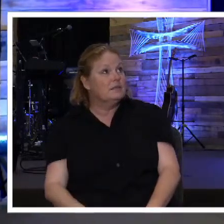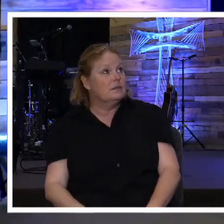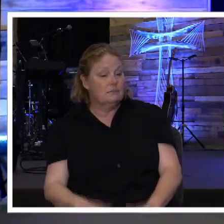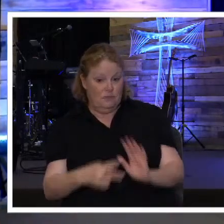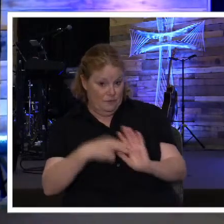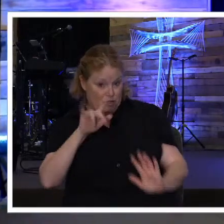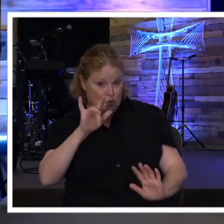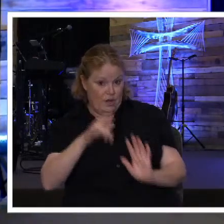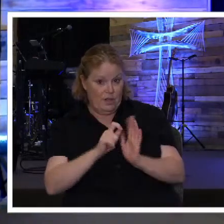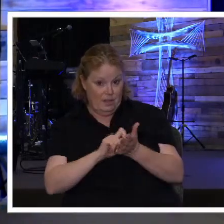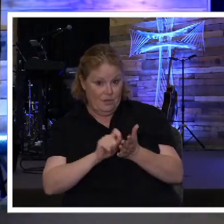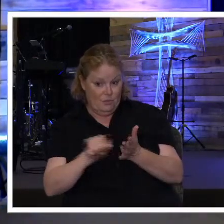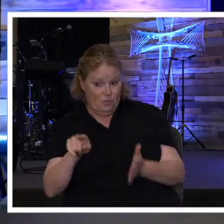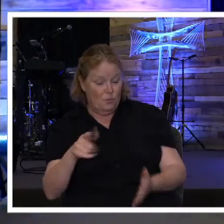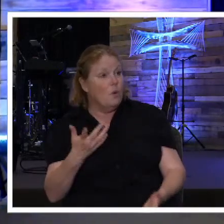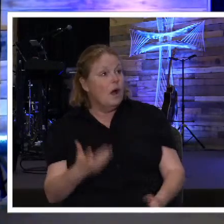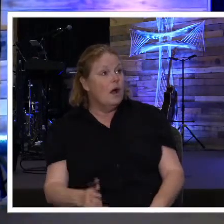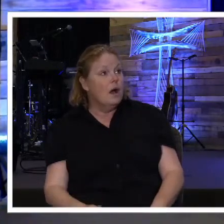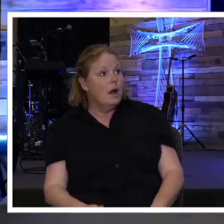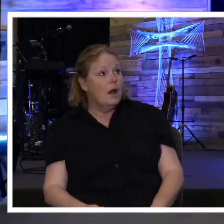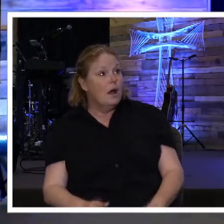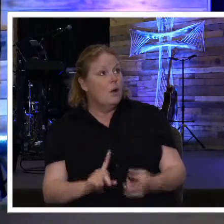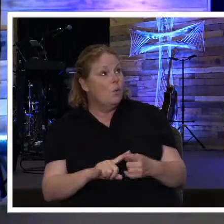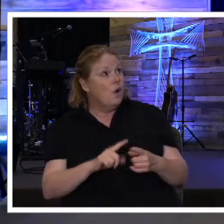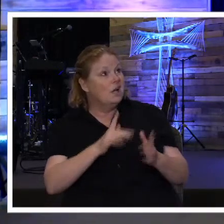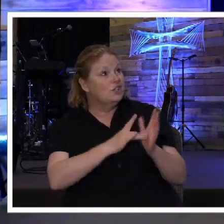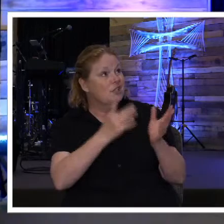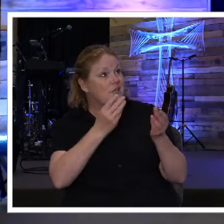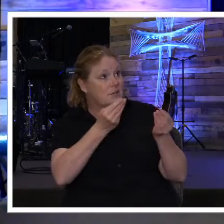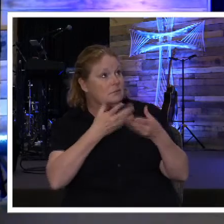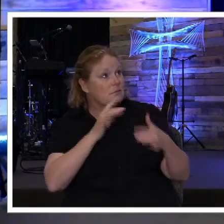verse 23 says this. When he heard this,